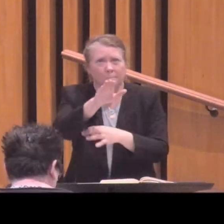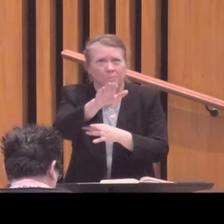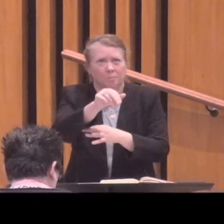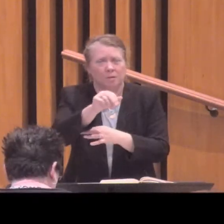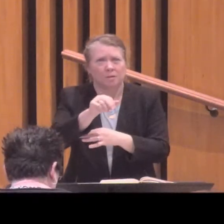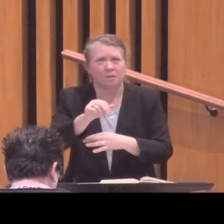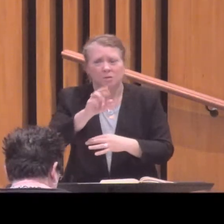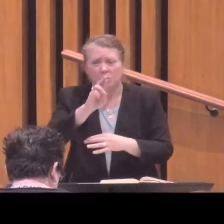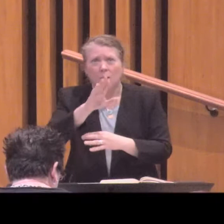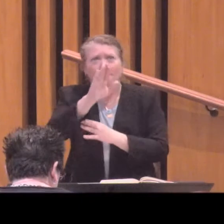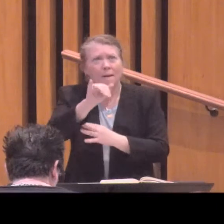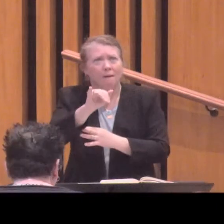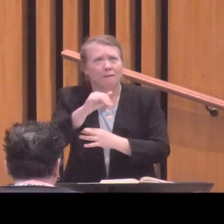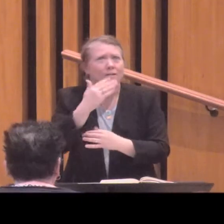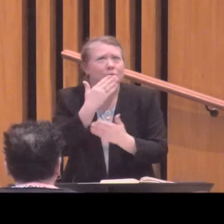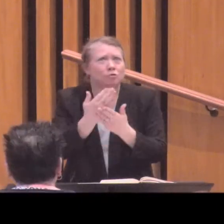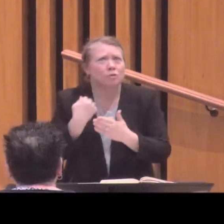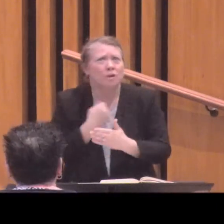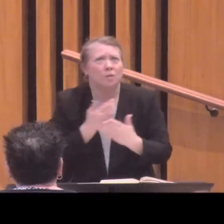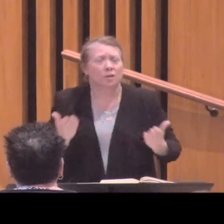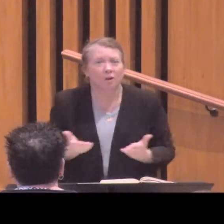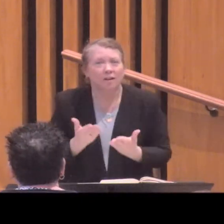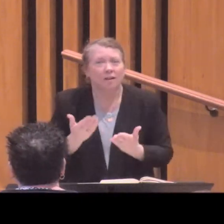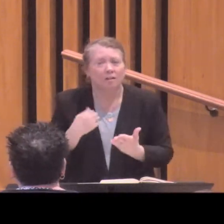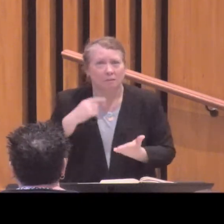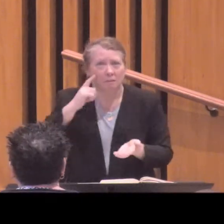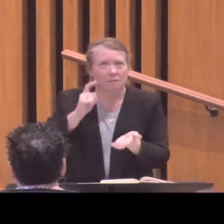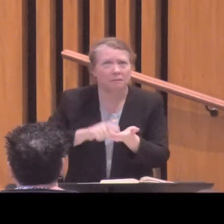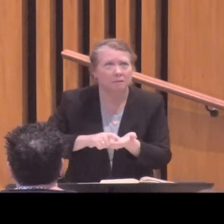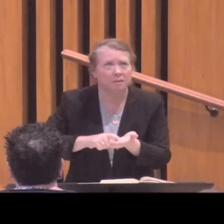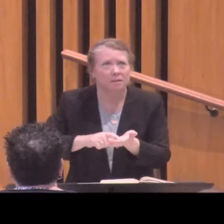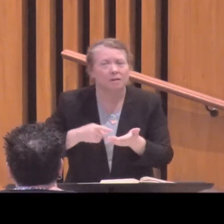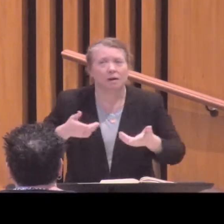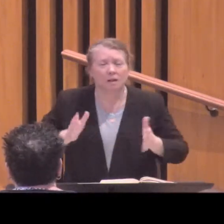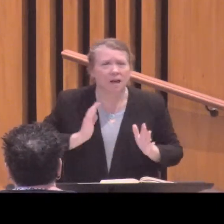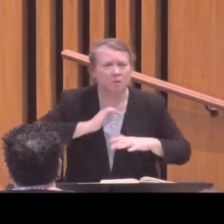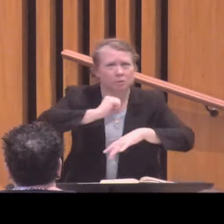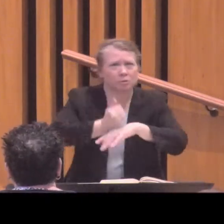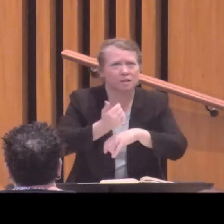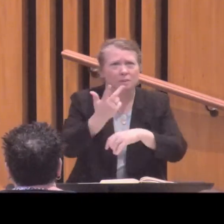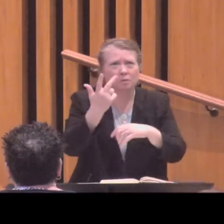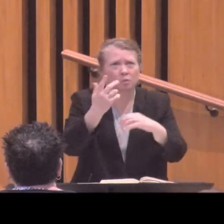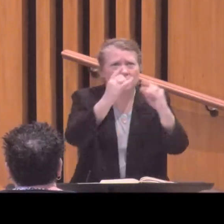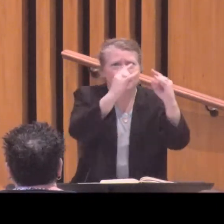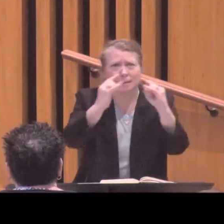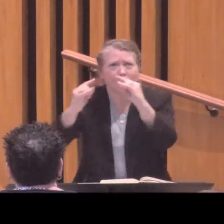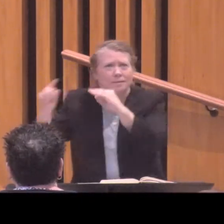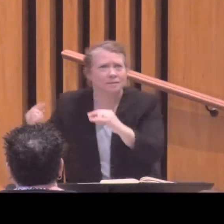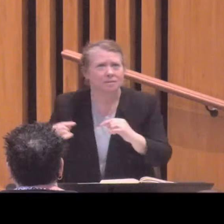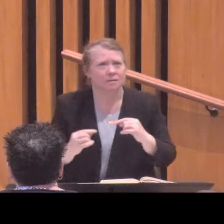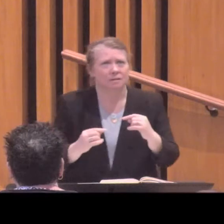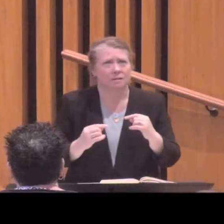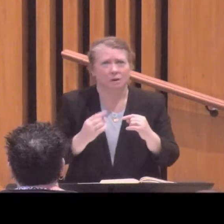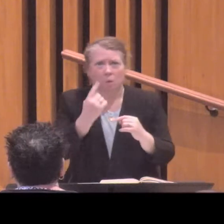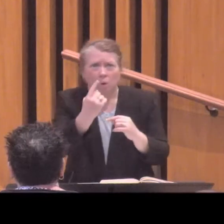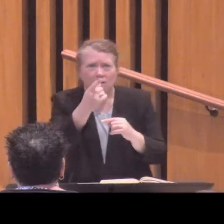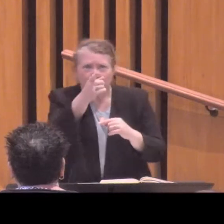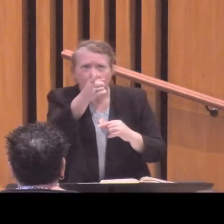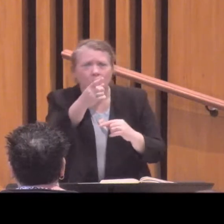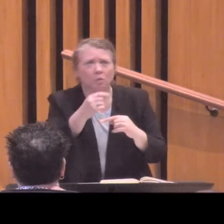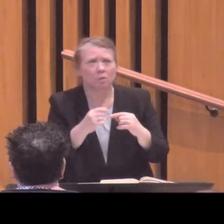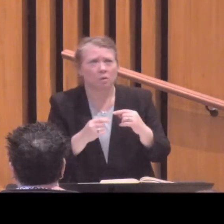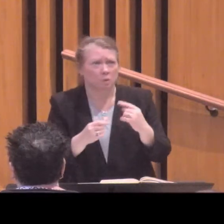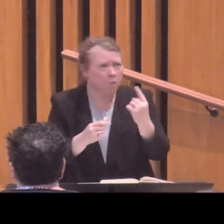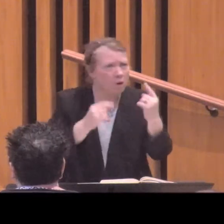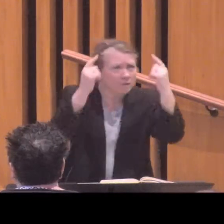we are here. Let us make three tents, one for you, one for Moses, and